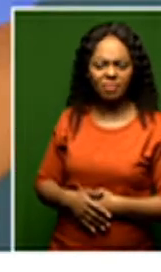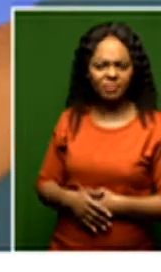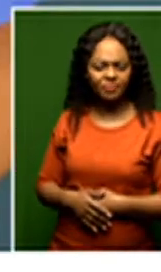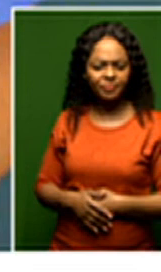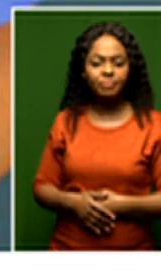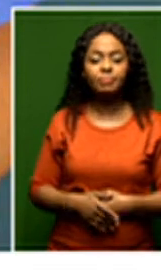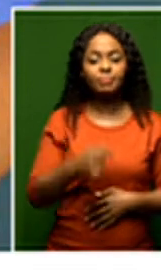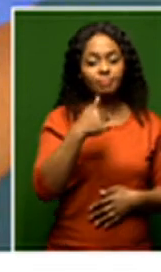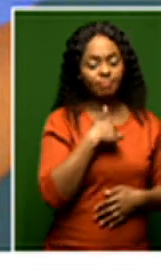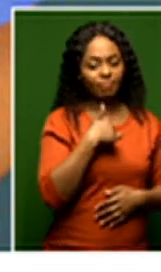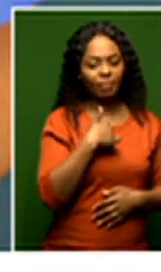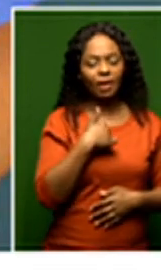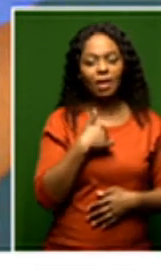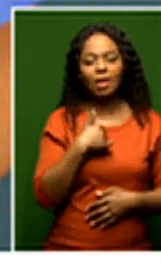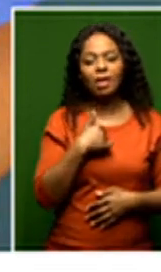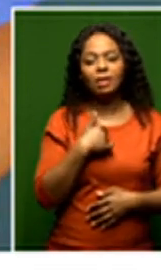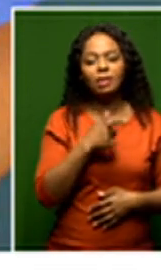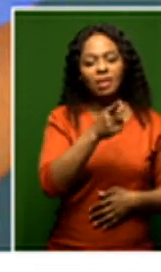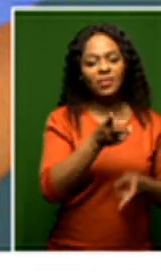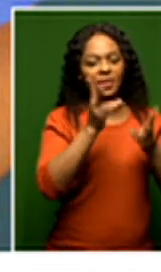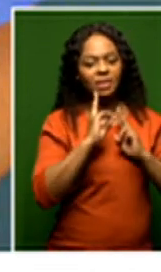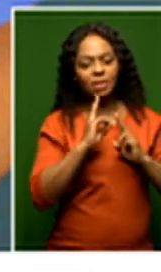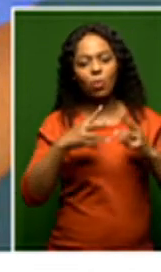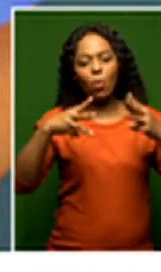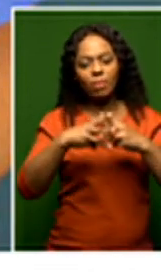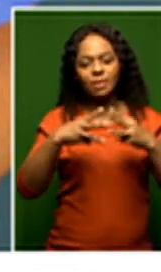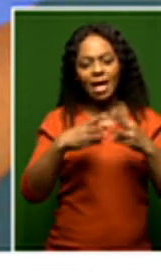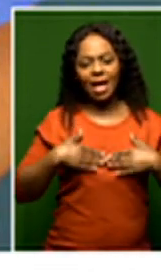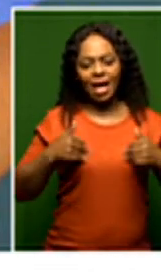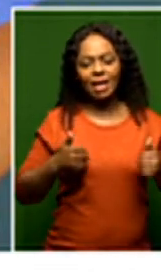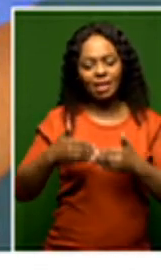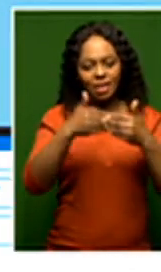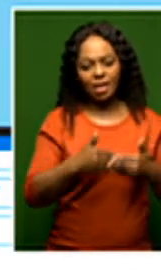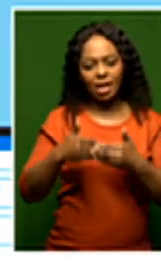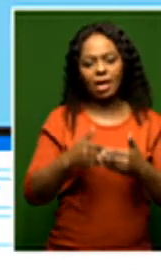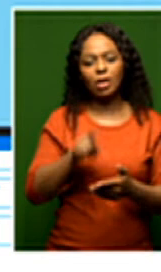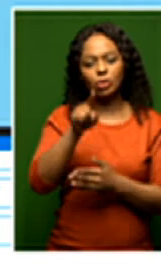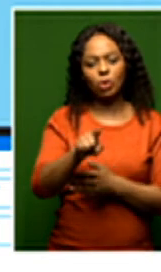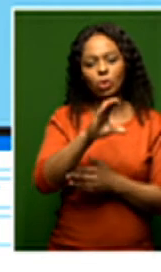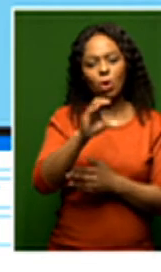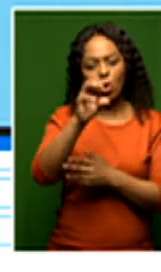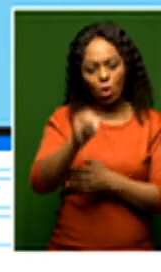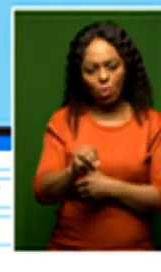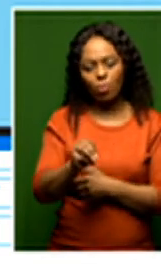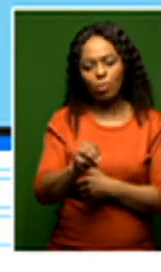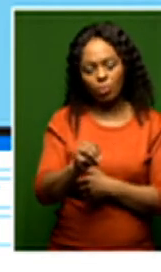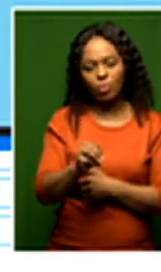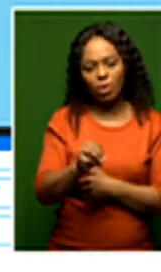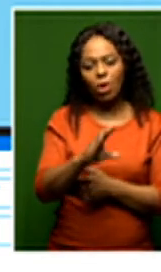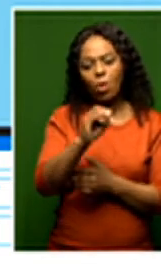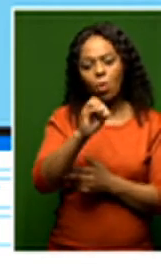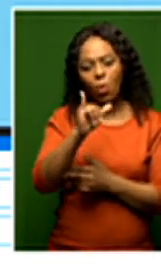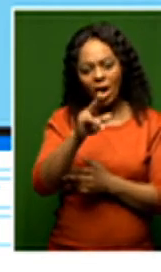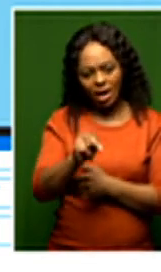Well, I would recommend to perhaps visit our website, coinhealthcare.com, C-O-Y-N-E,